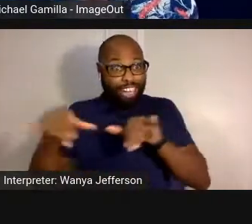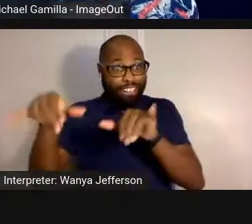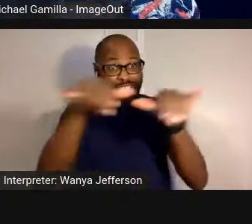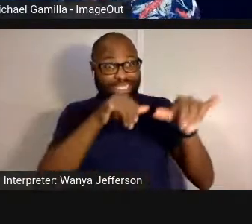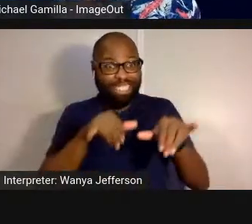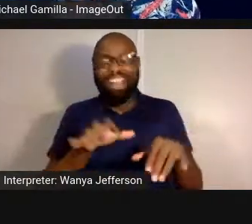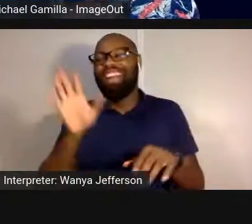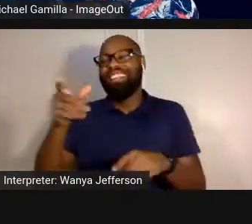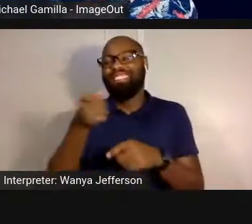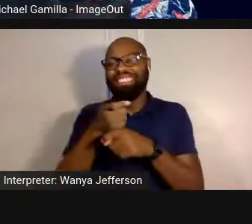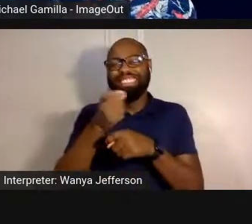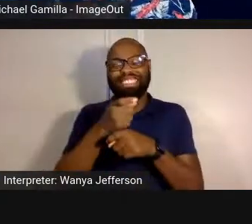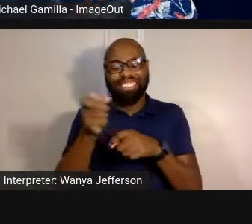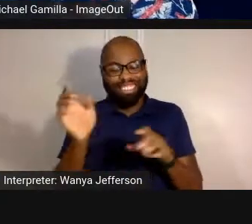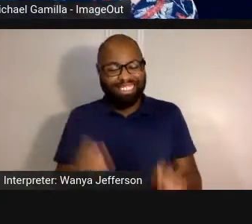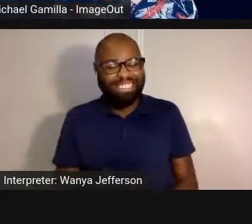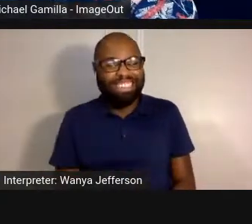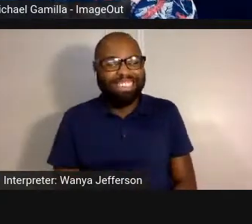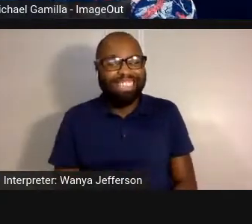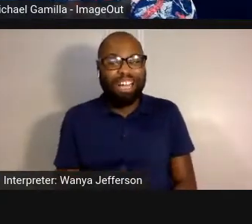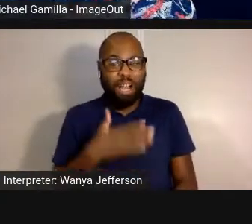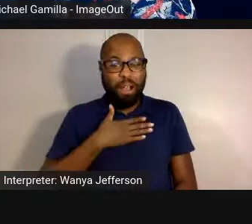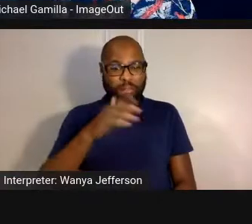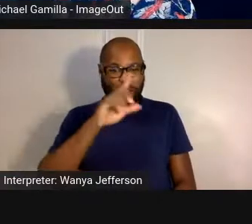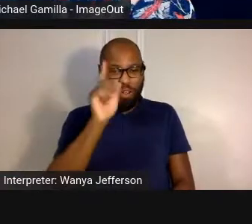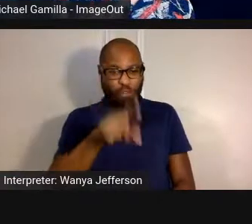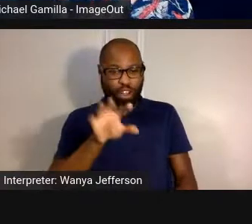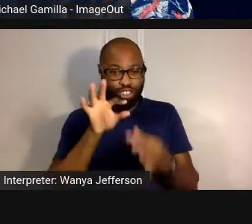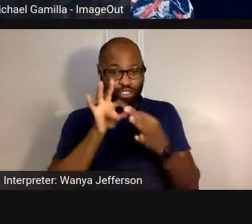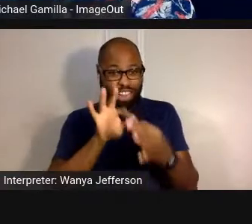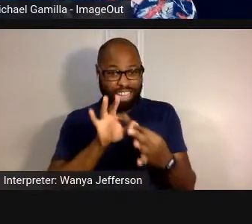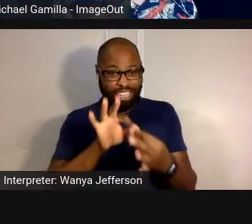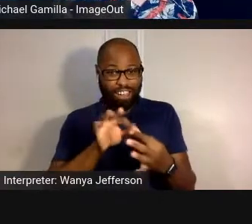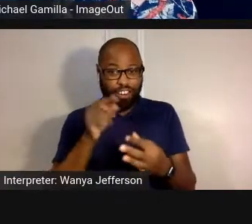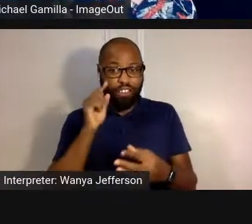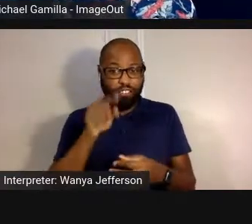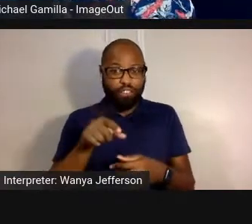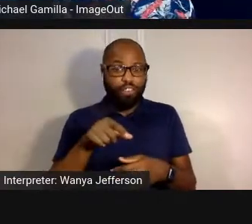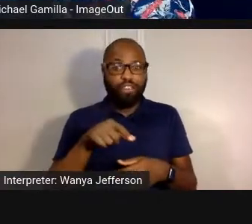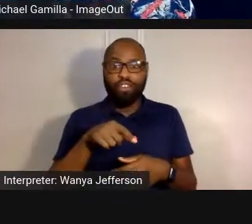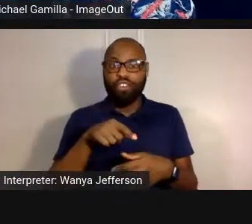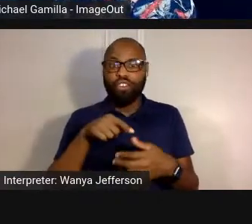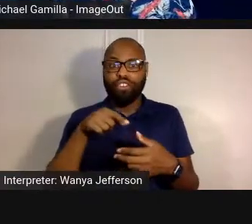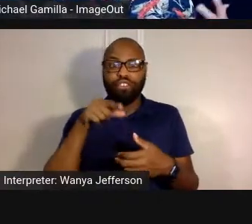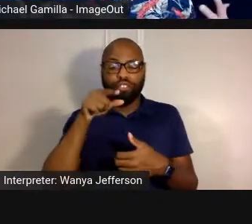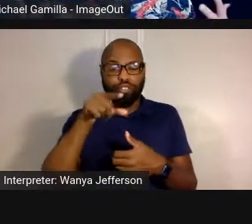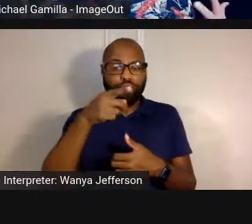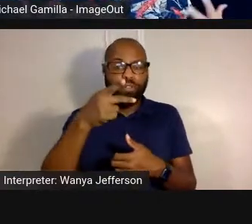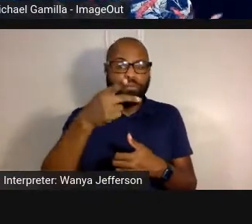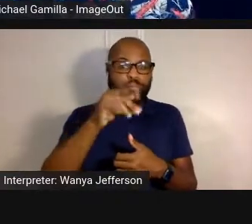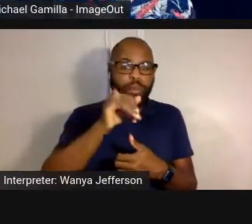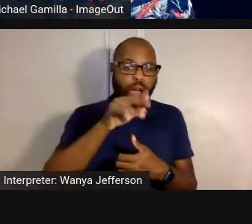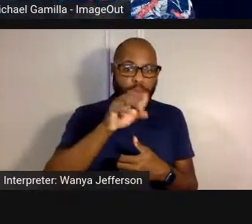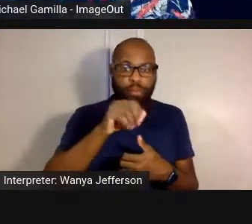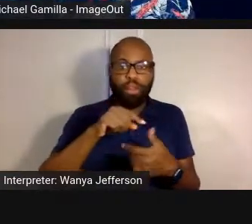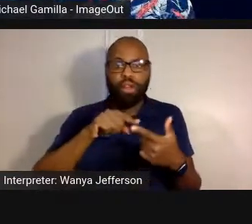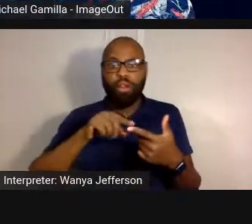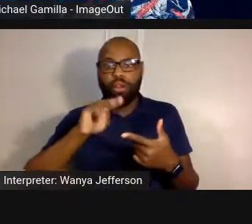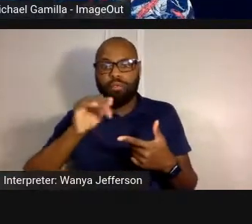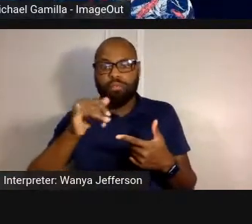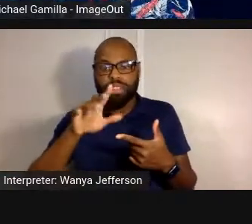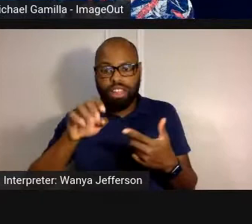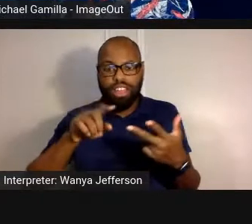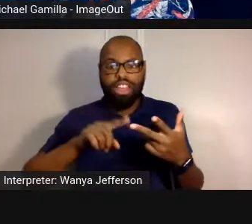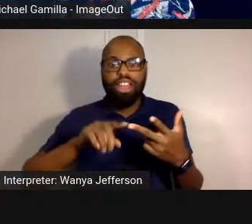So now my question is related to that. I mean, for you, Juan Pablo and Miguel, because I know when you read the script